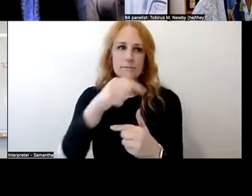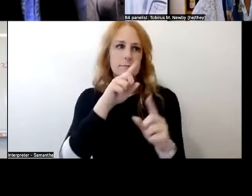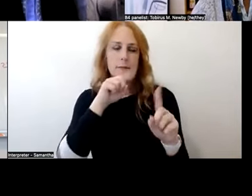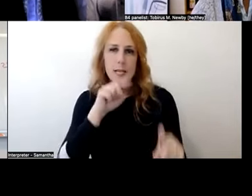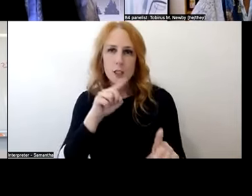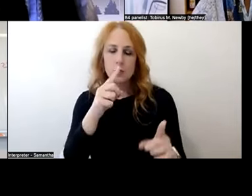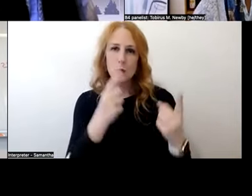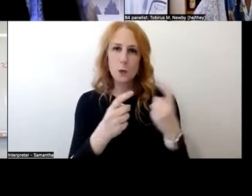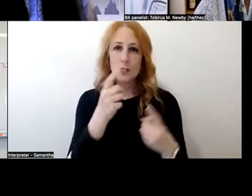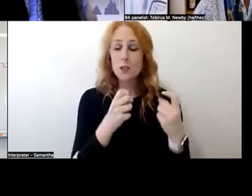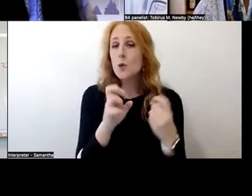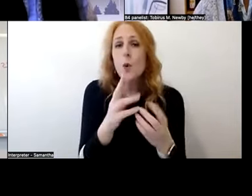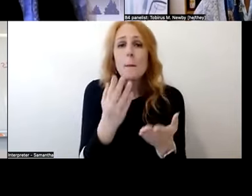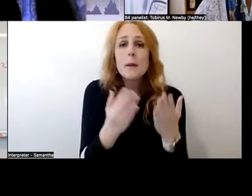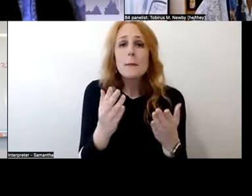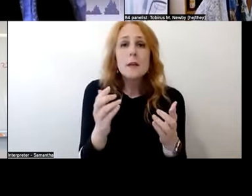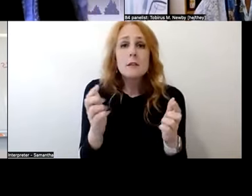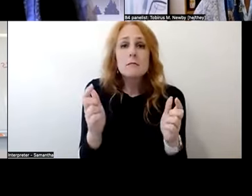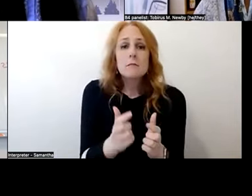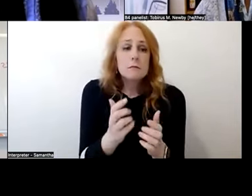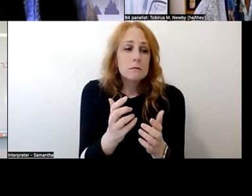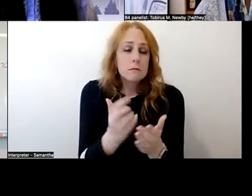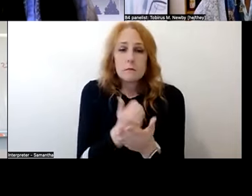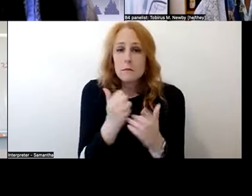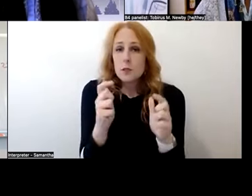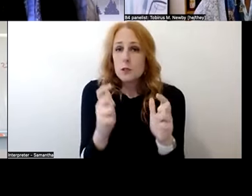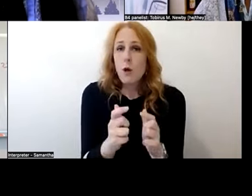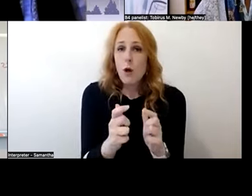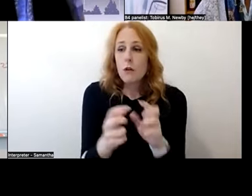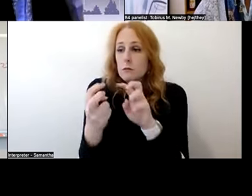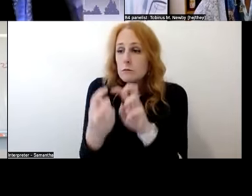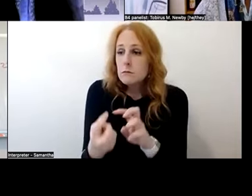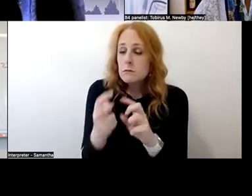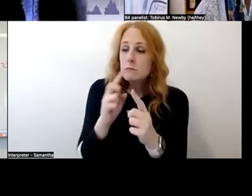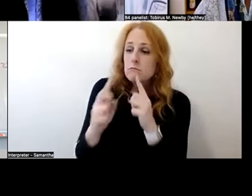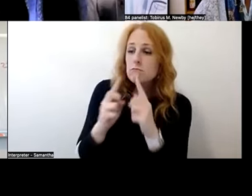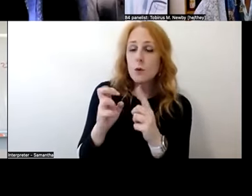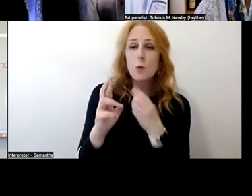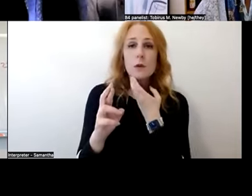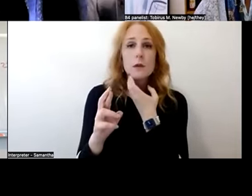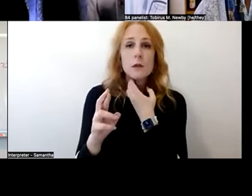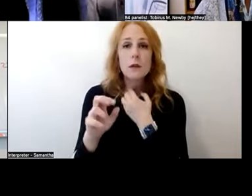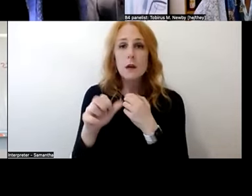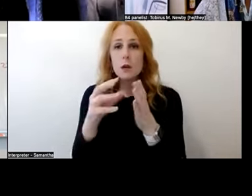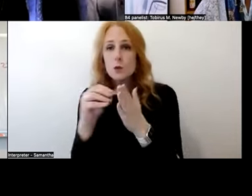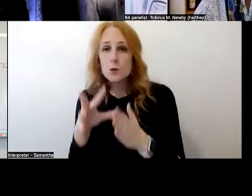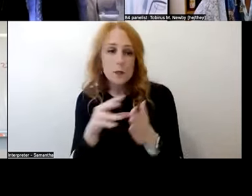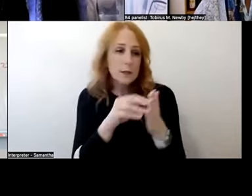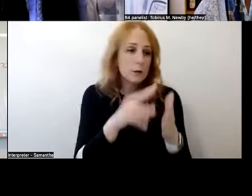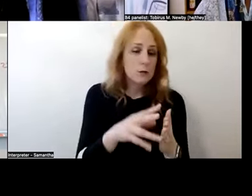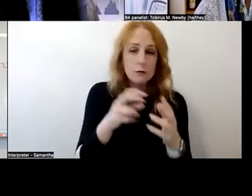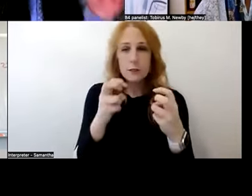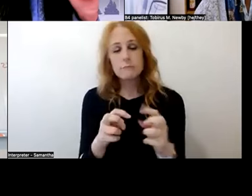broadly. And it could be just the conversation that you're having with your colleague or your classmate, or really